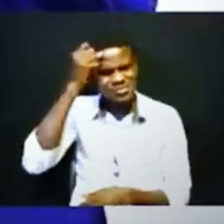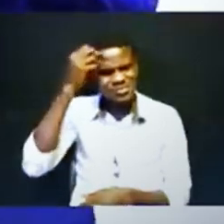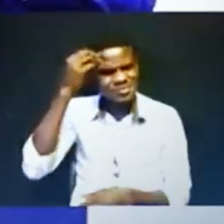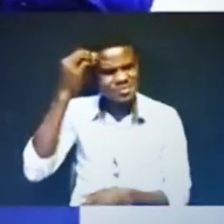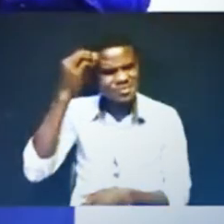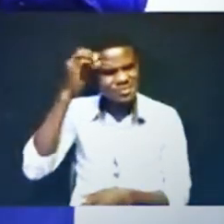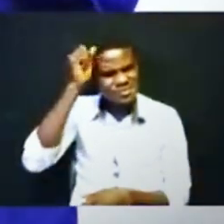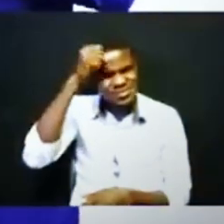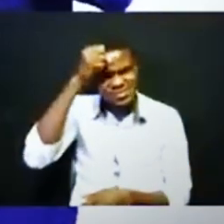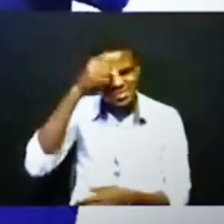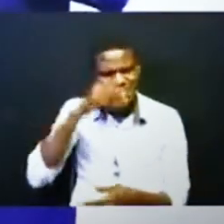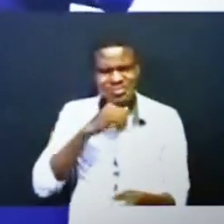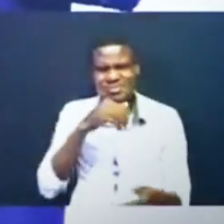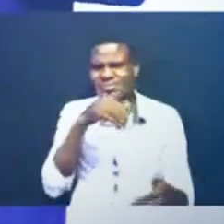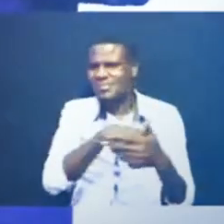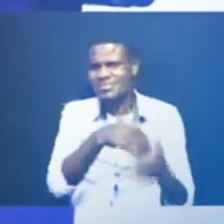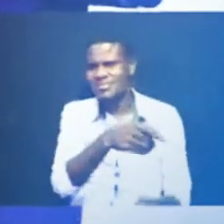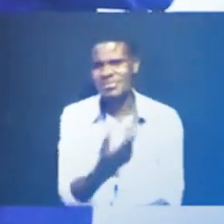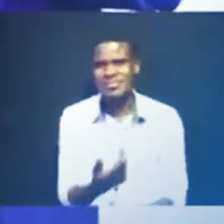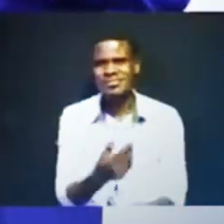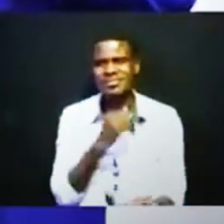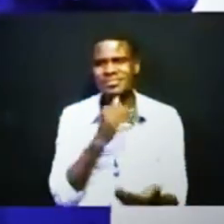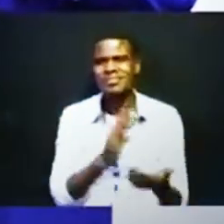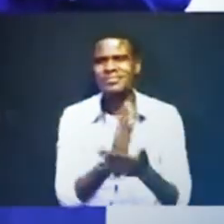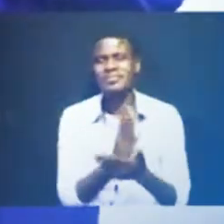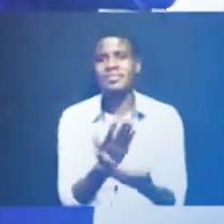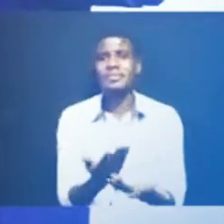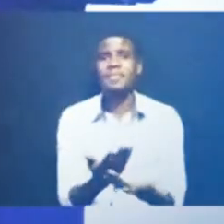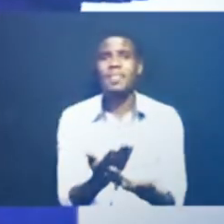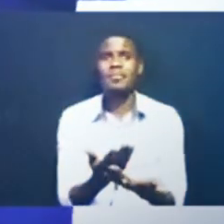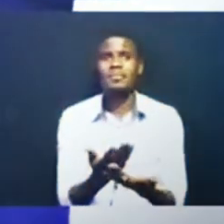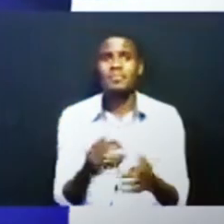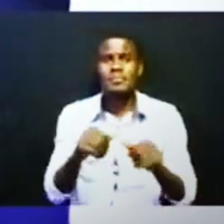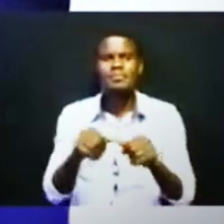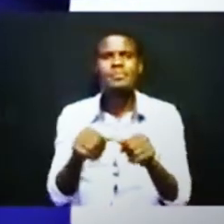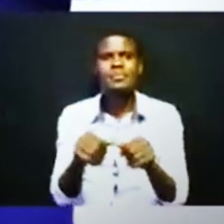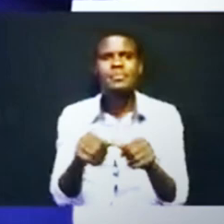Now verse 40. And if anyone wants to see